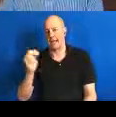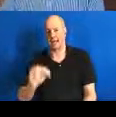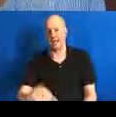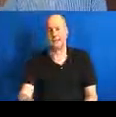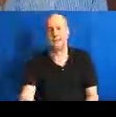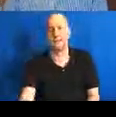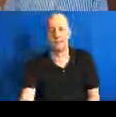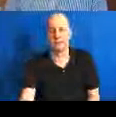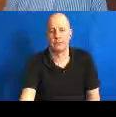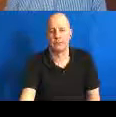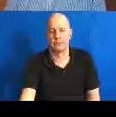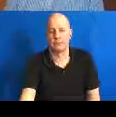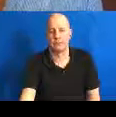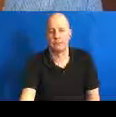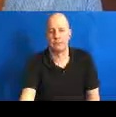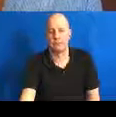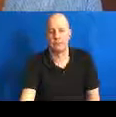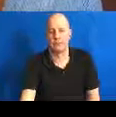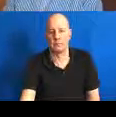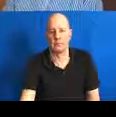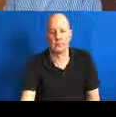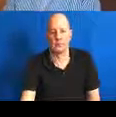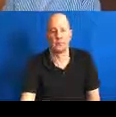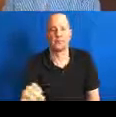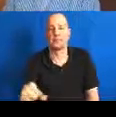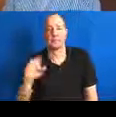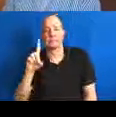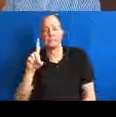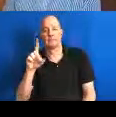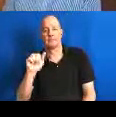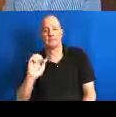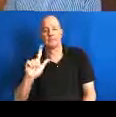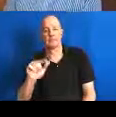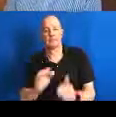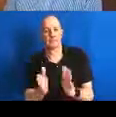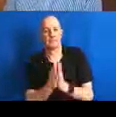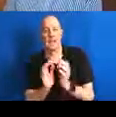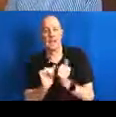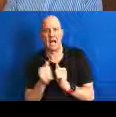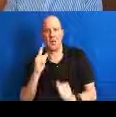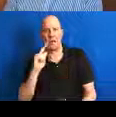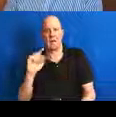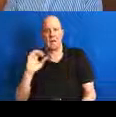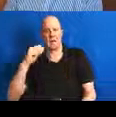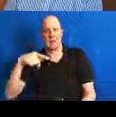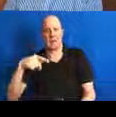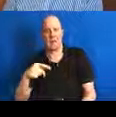Daniel asked, how do cooperatives generally identify at what point you hit a surplus?